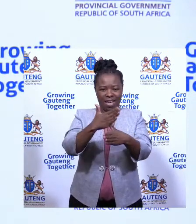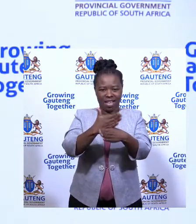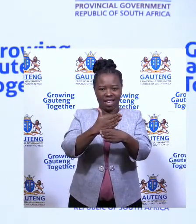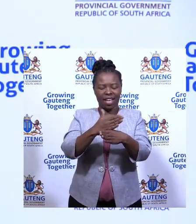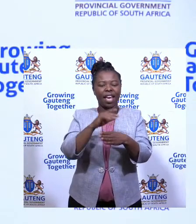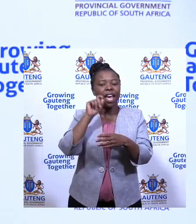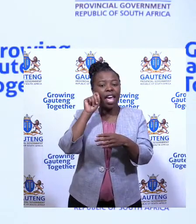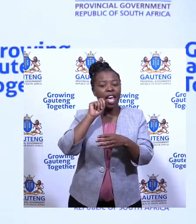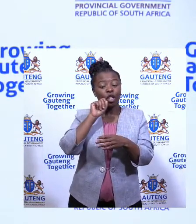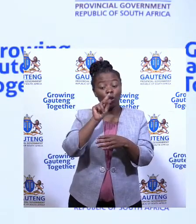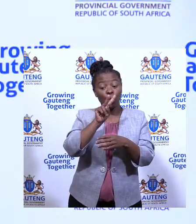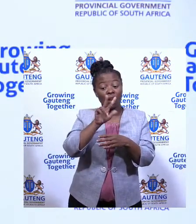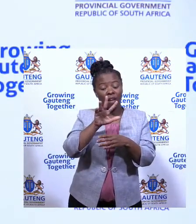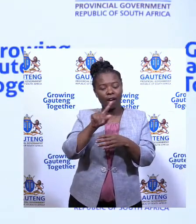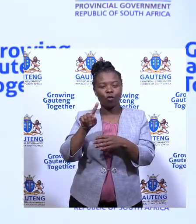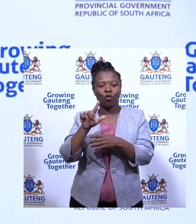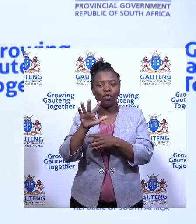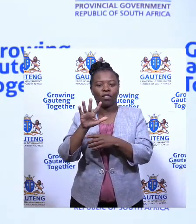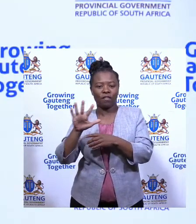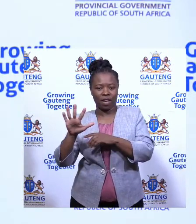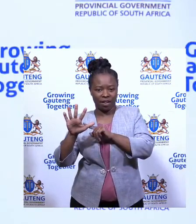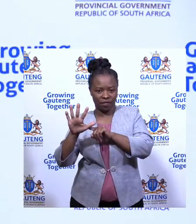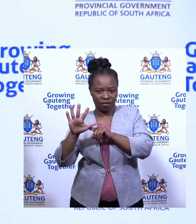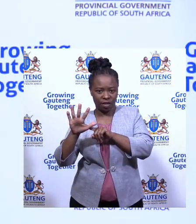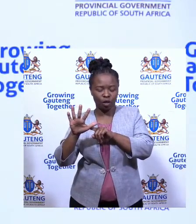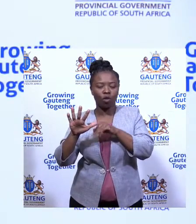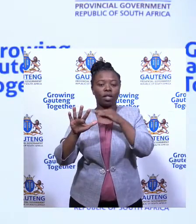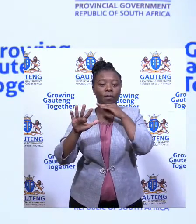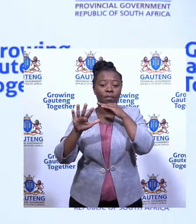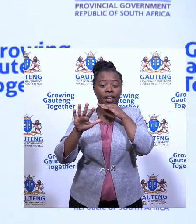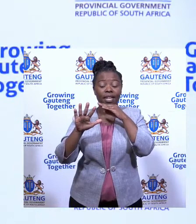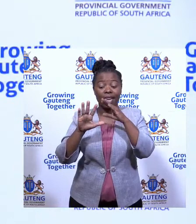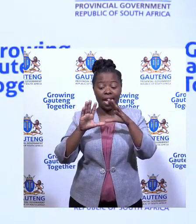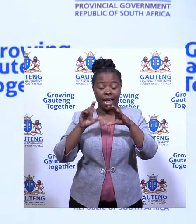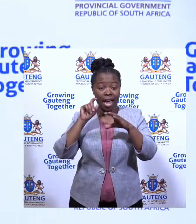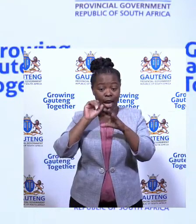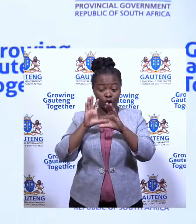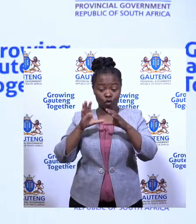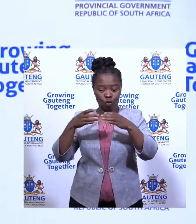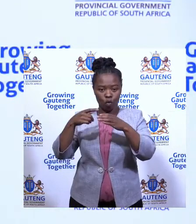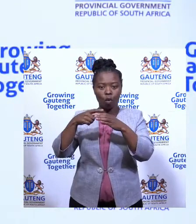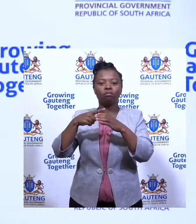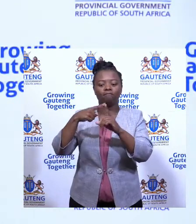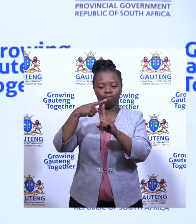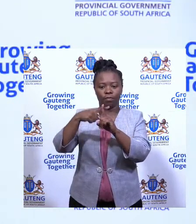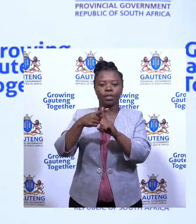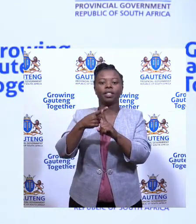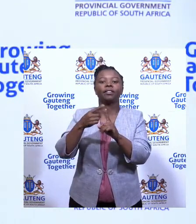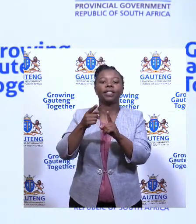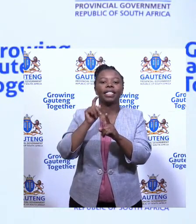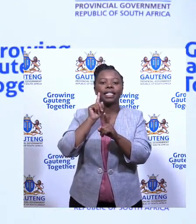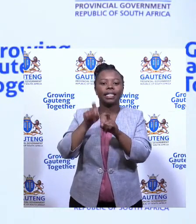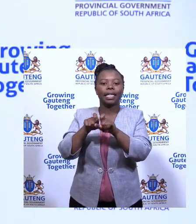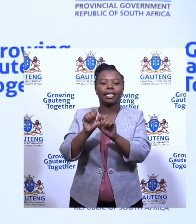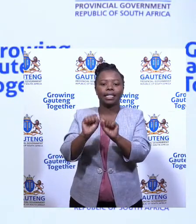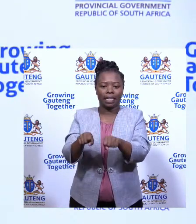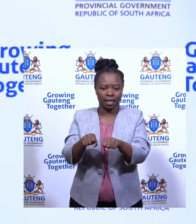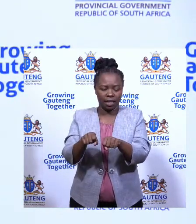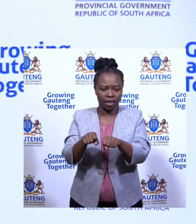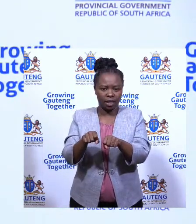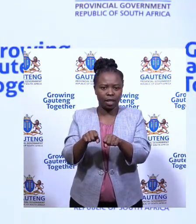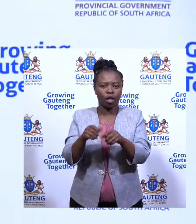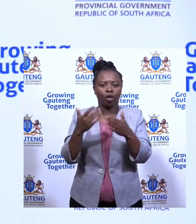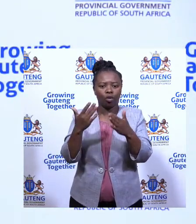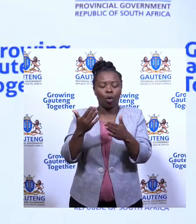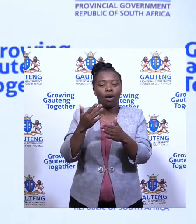about 55. Certainly a lot more people within that age group are testing positive. We also see a slight